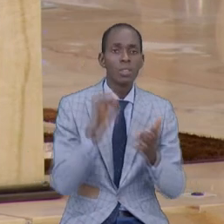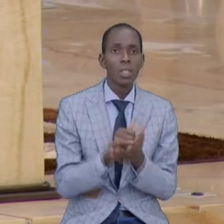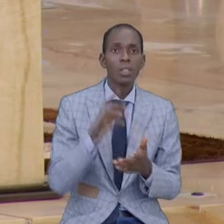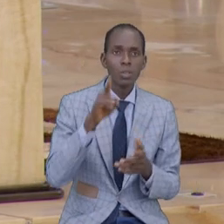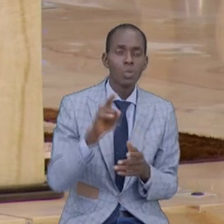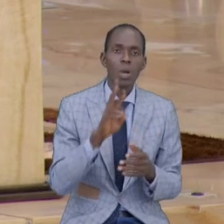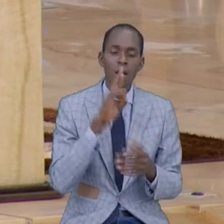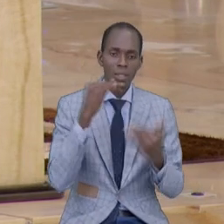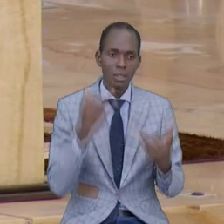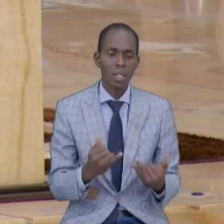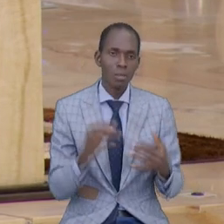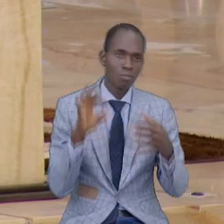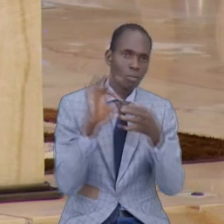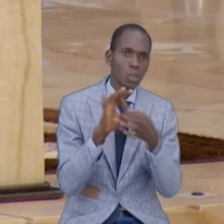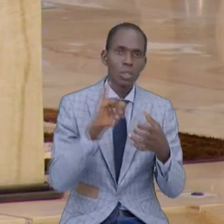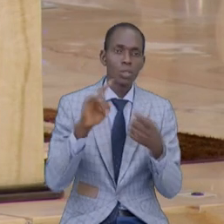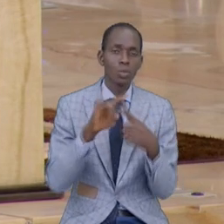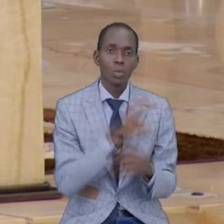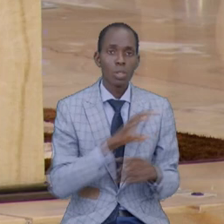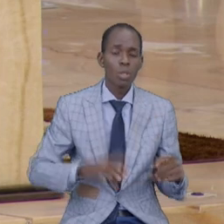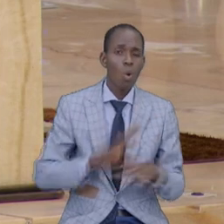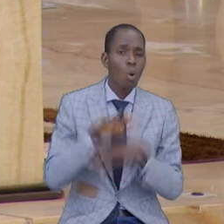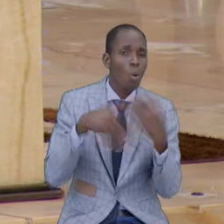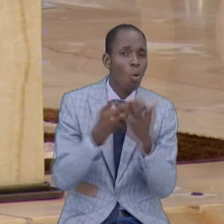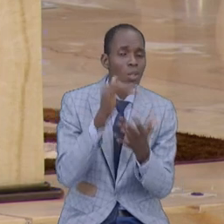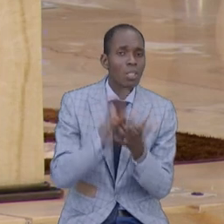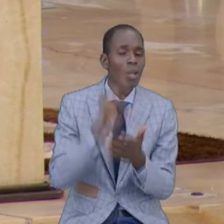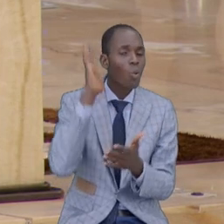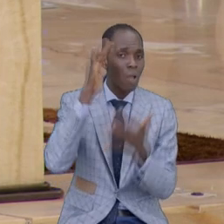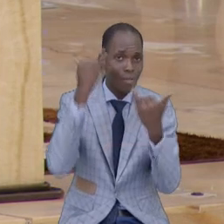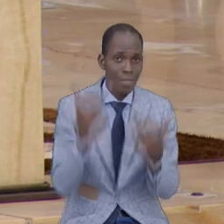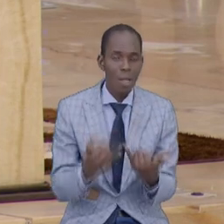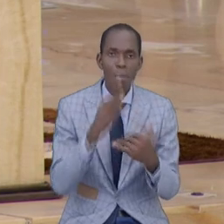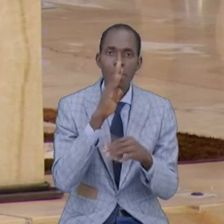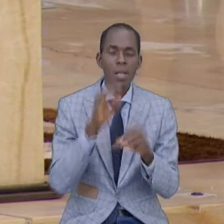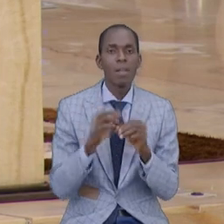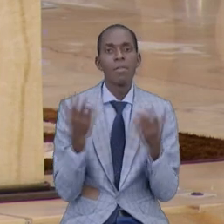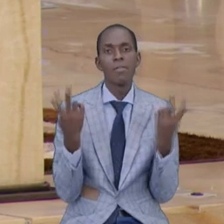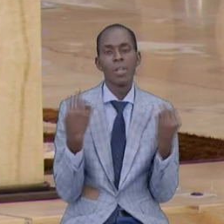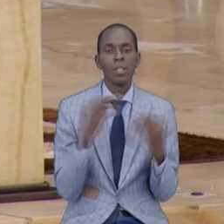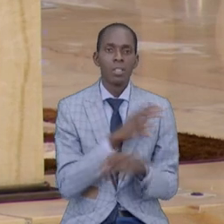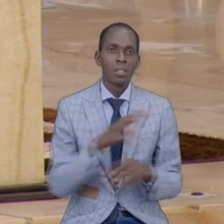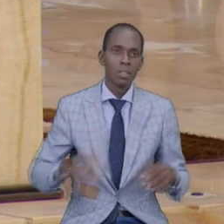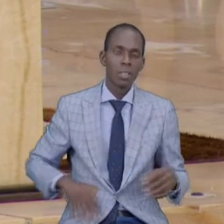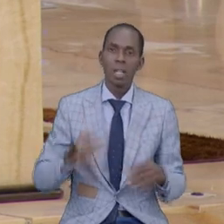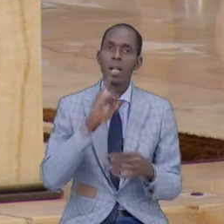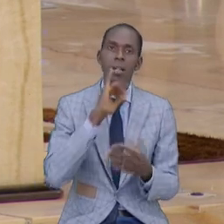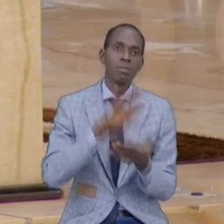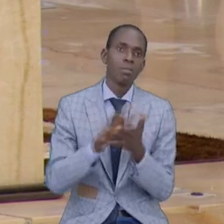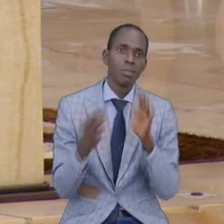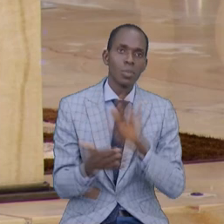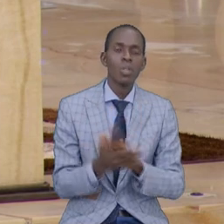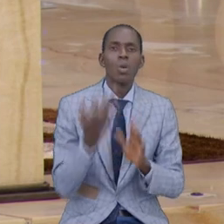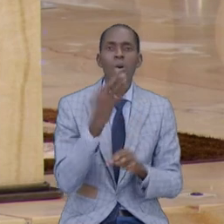to Christ, all that will now be in vain. Christ is become of